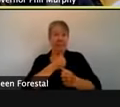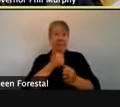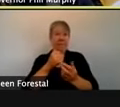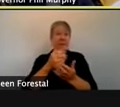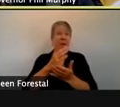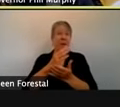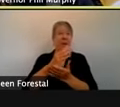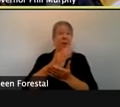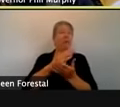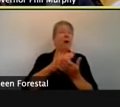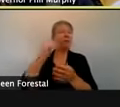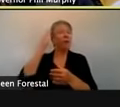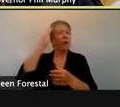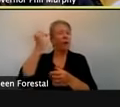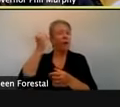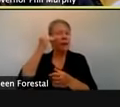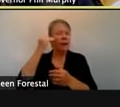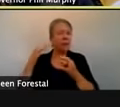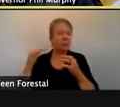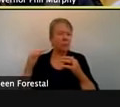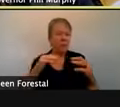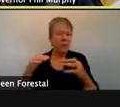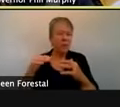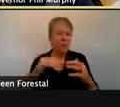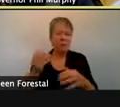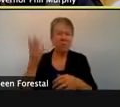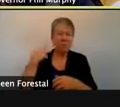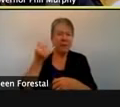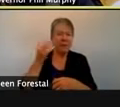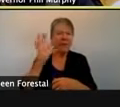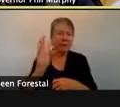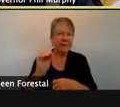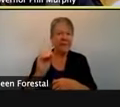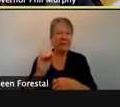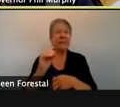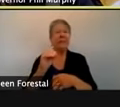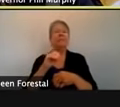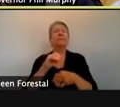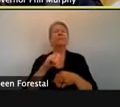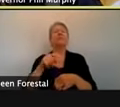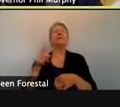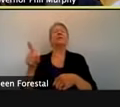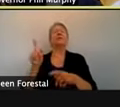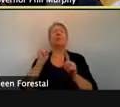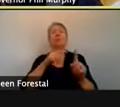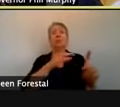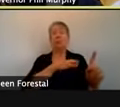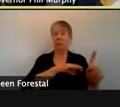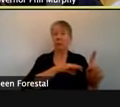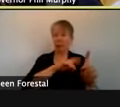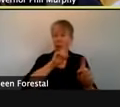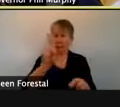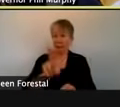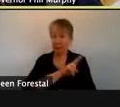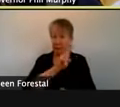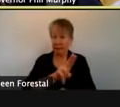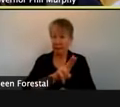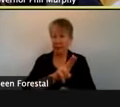his degree at the University of Pittsburgh before moving east to take a job in New York, working for the Westinghouse Electric